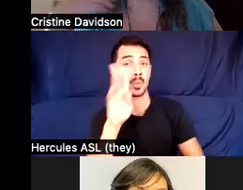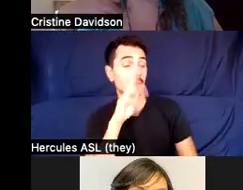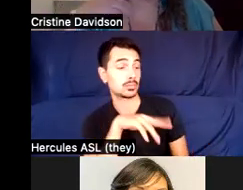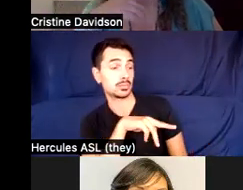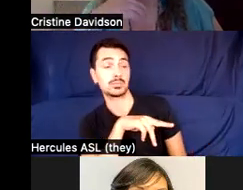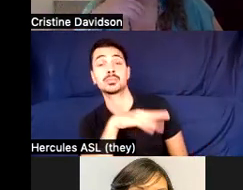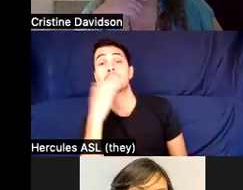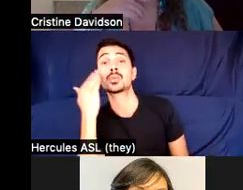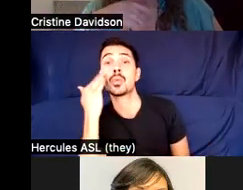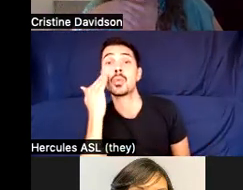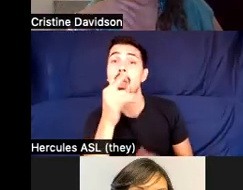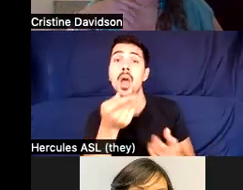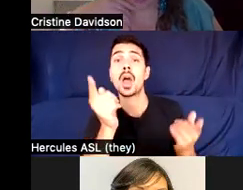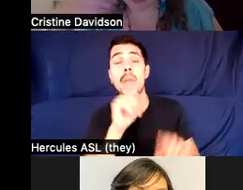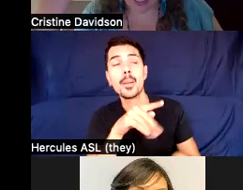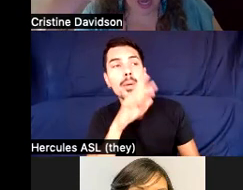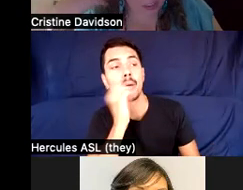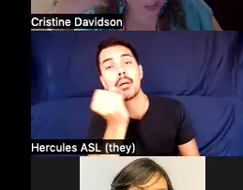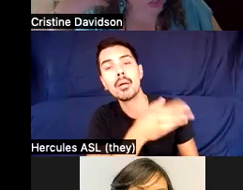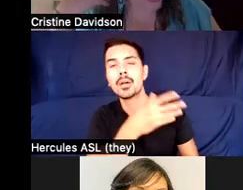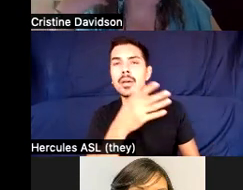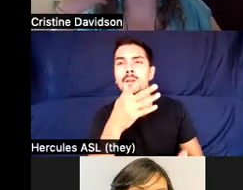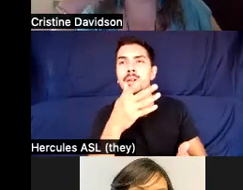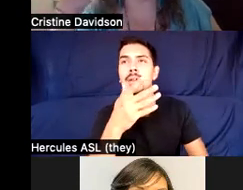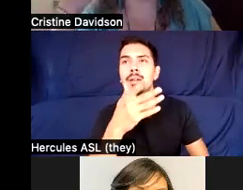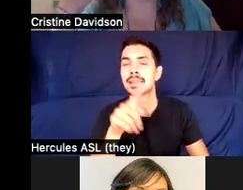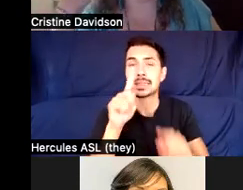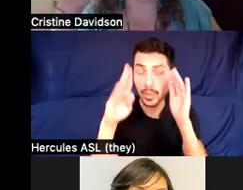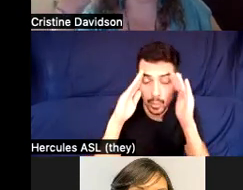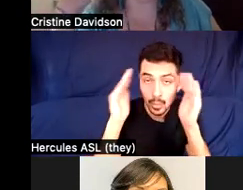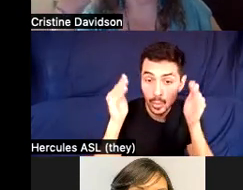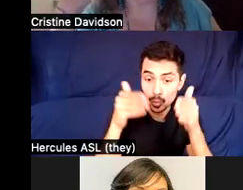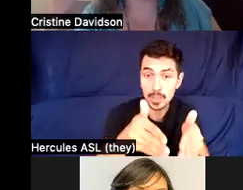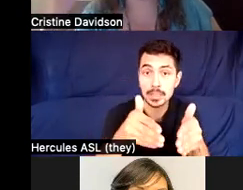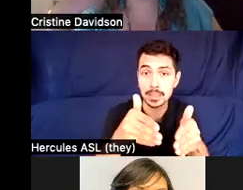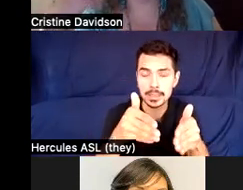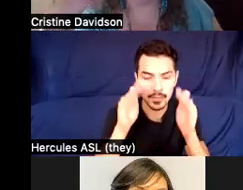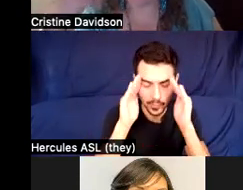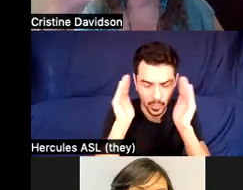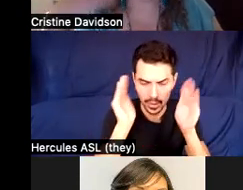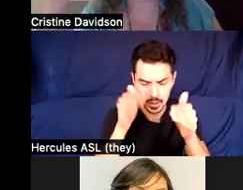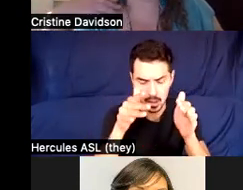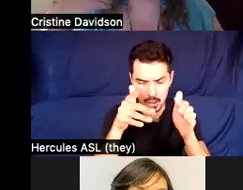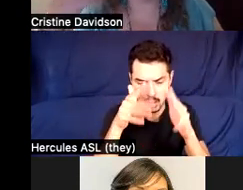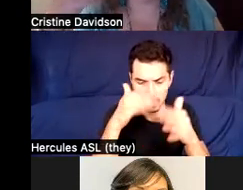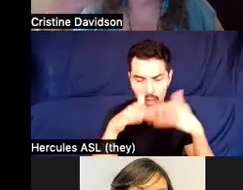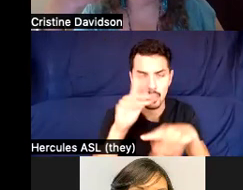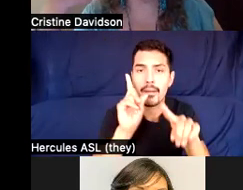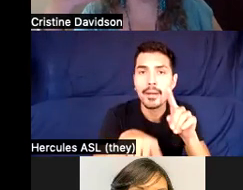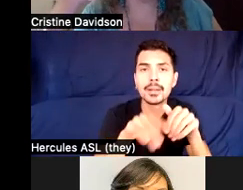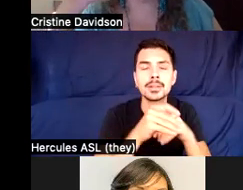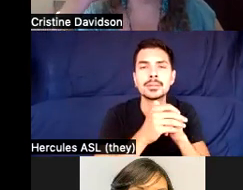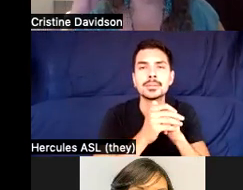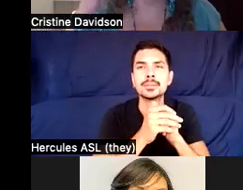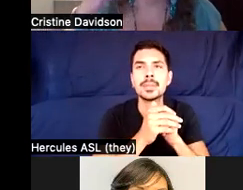me? Am I just like, I can't concentrate because, all the things, it could be any